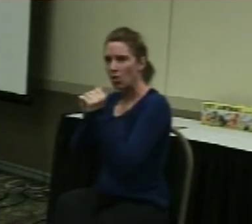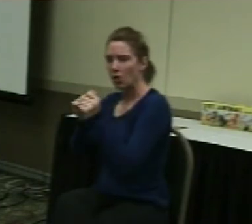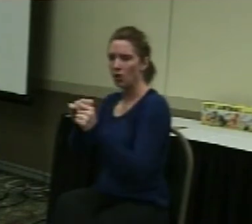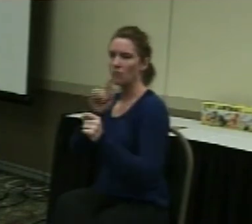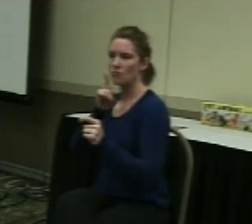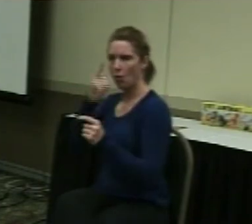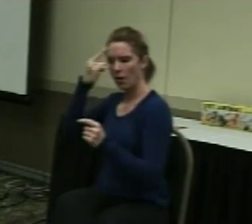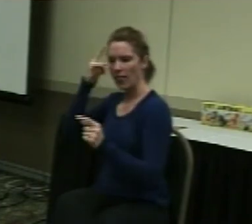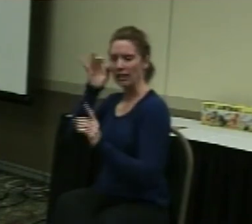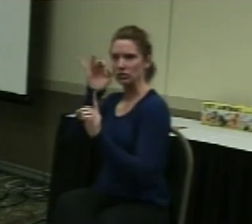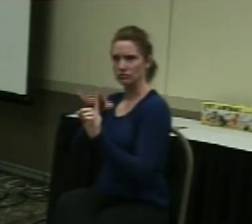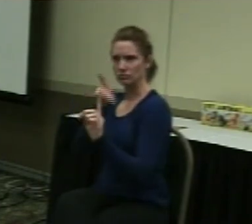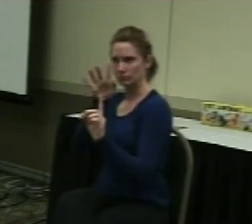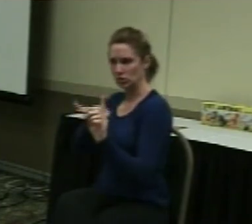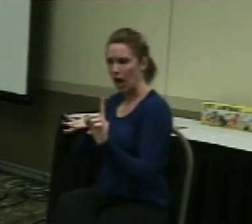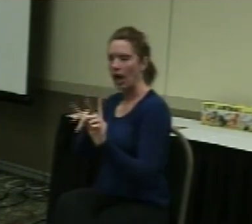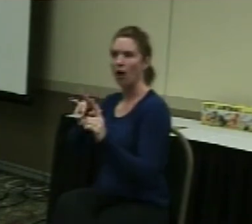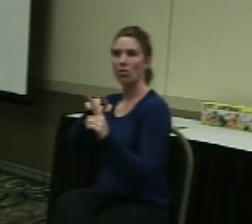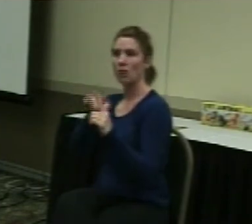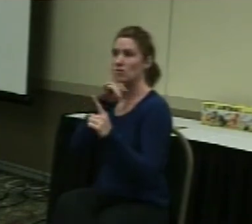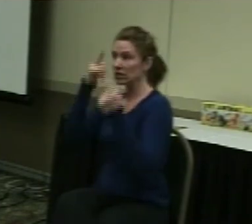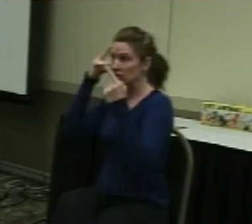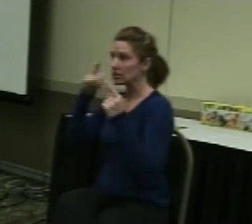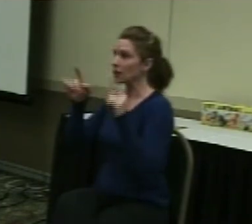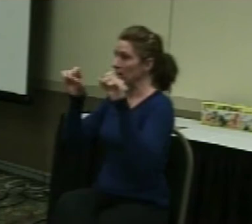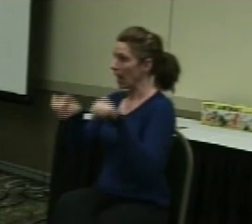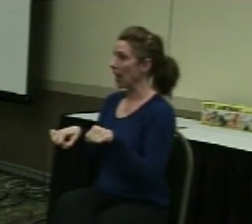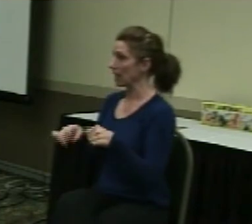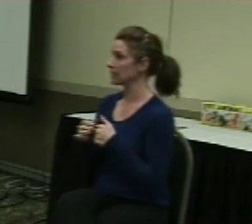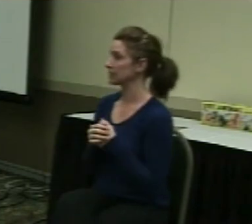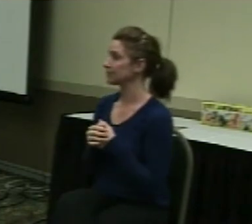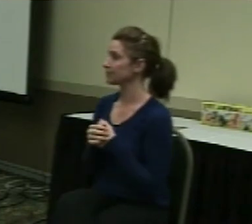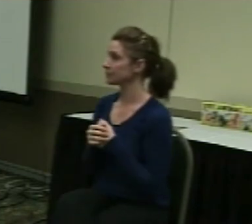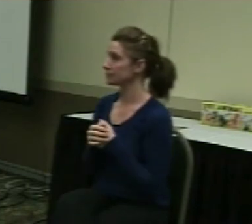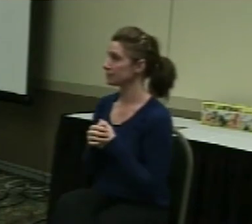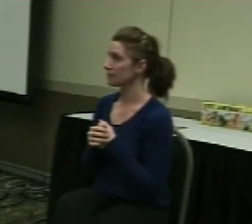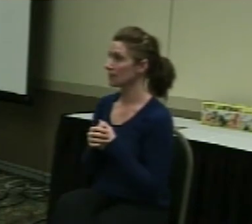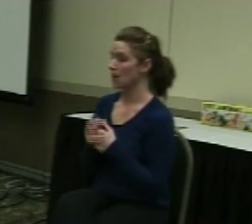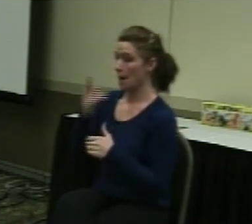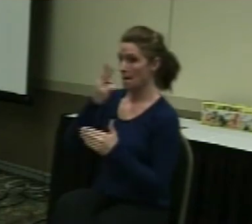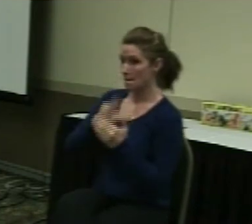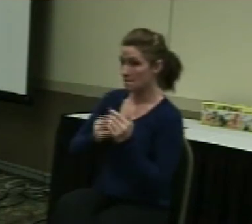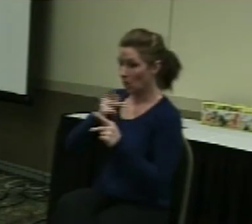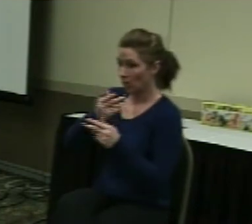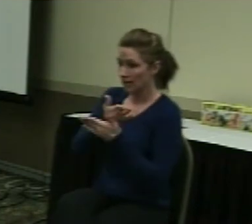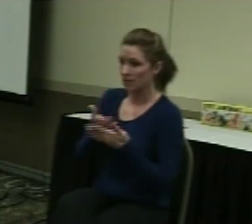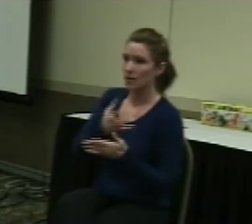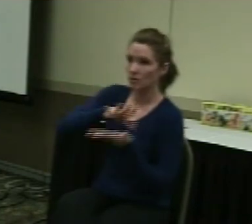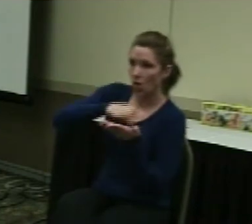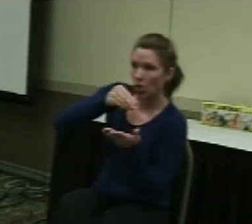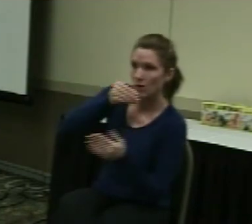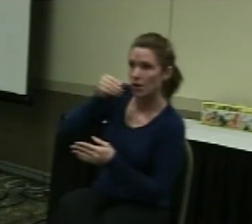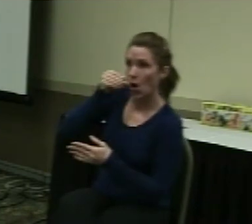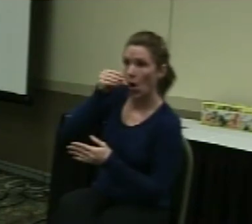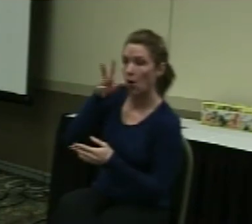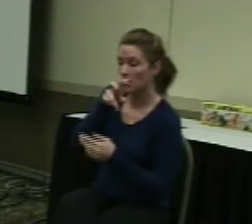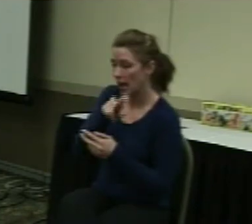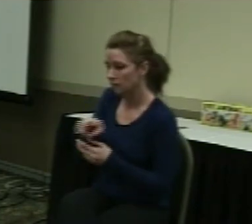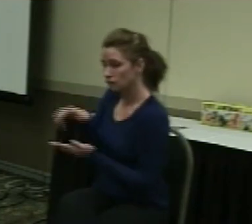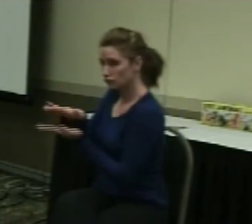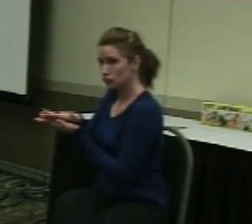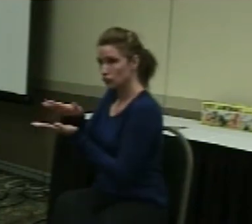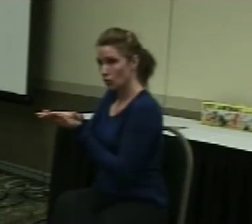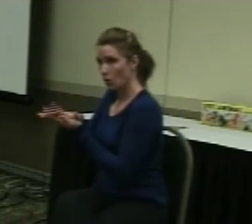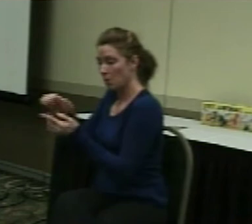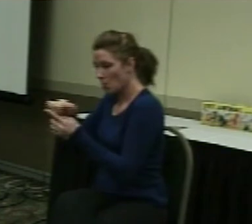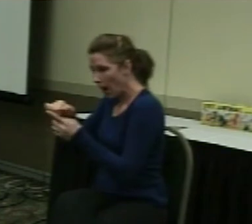best case for success. You know, because, you know, both the kinds of things that are being learned at home can carry over into school